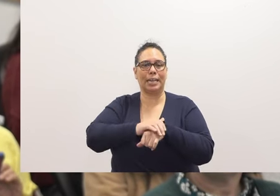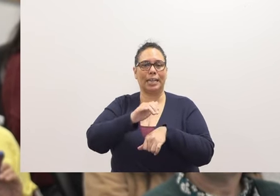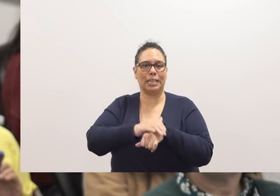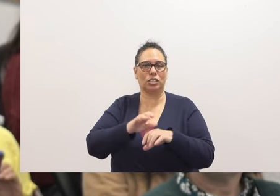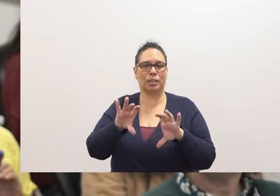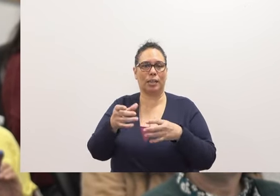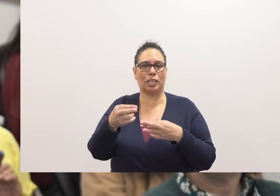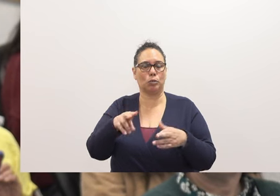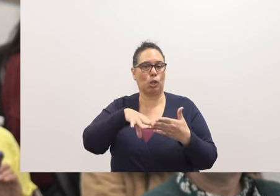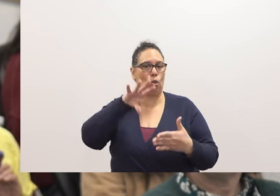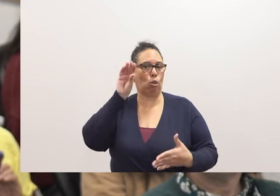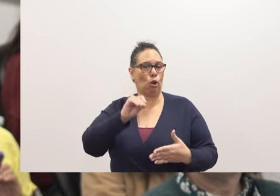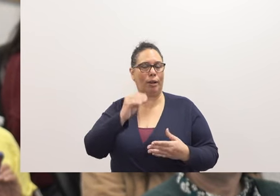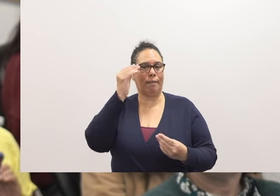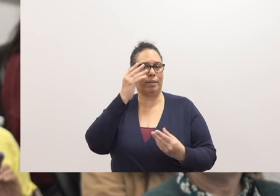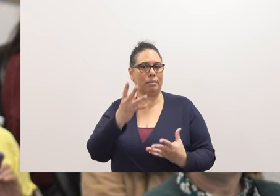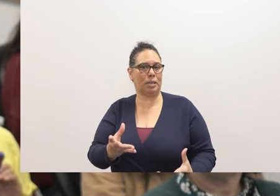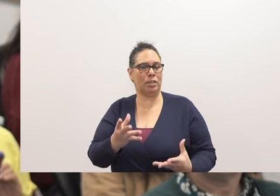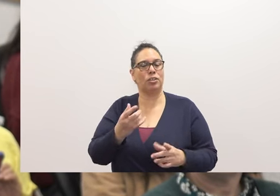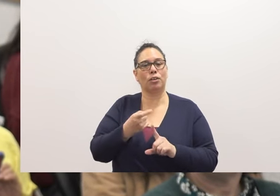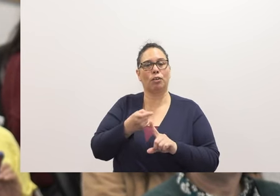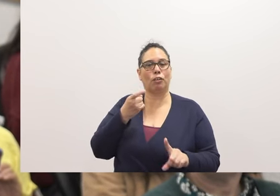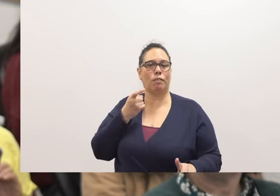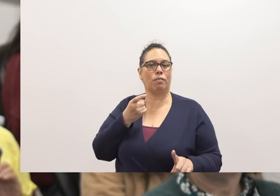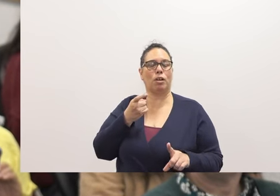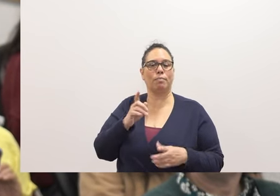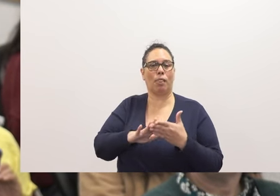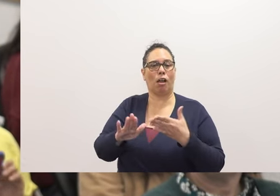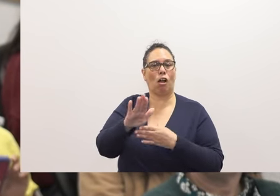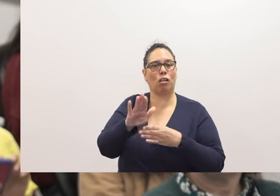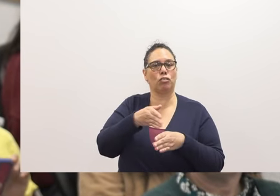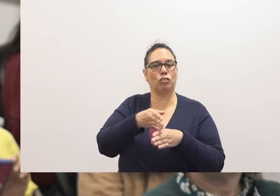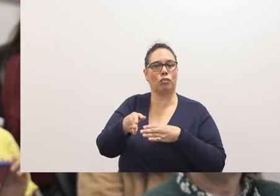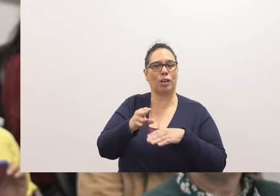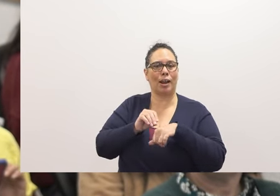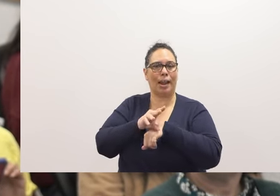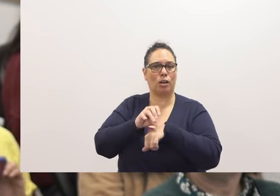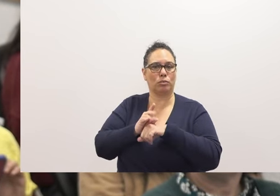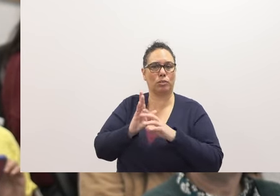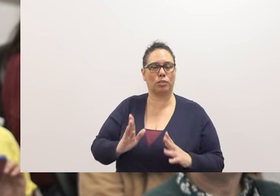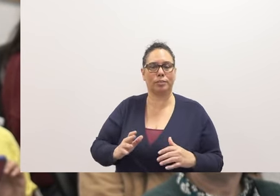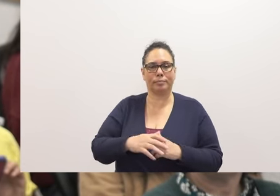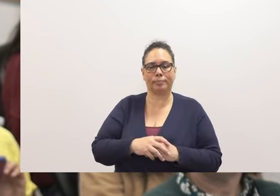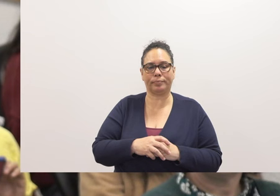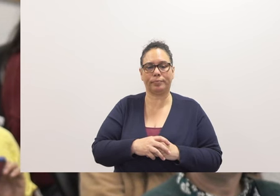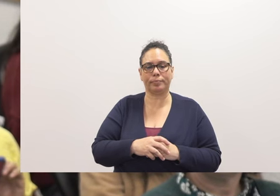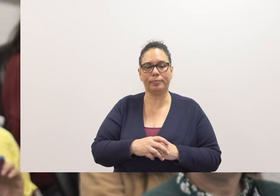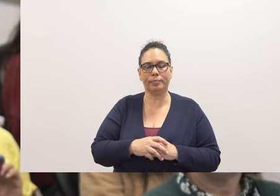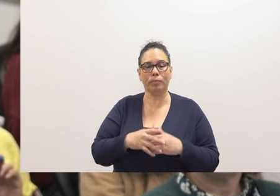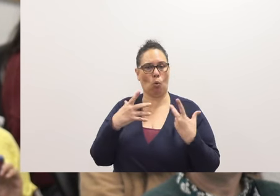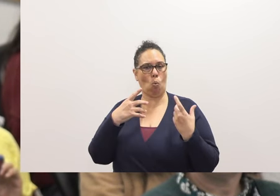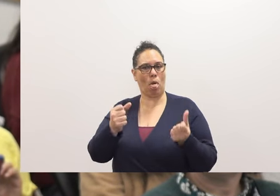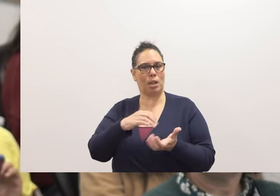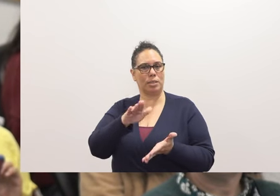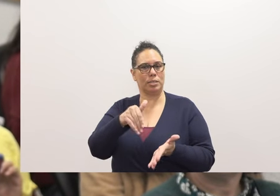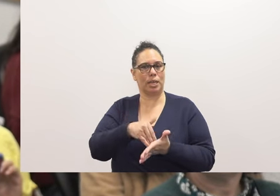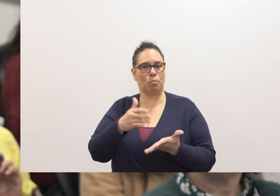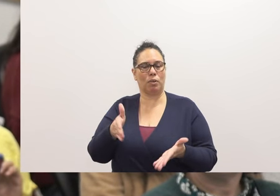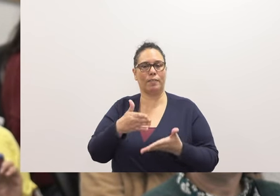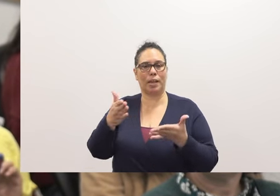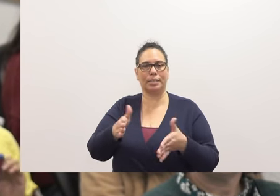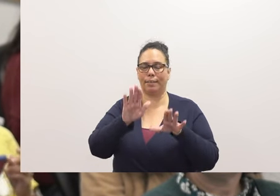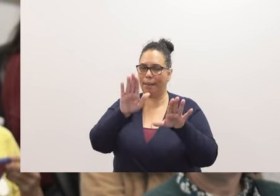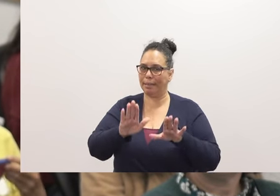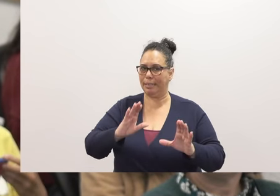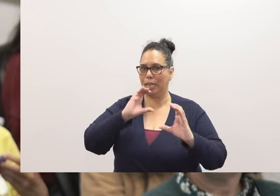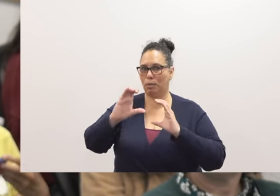classrooms to learn the information presented by our college and career counselors. As well as Wellness Center also provides excellent